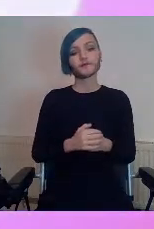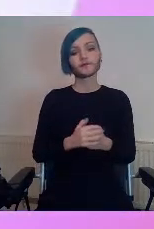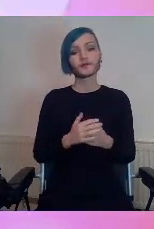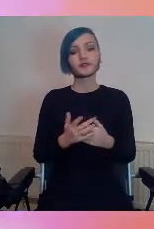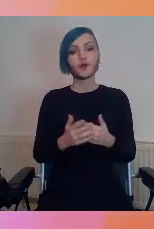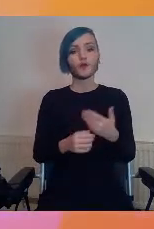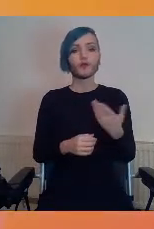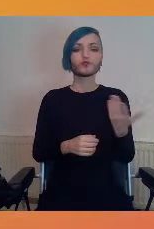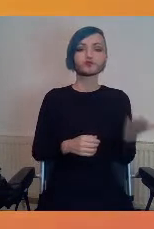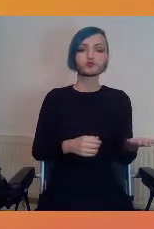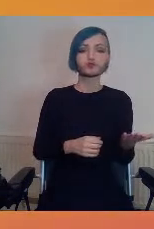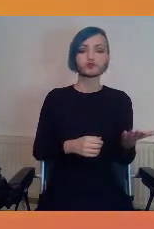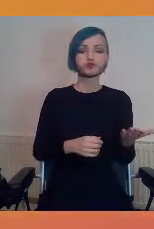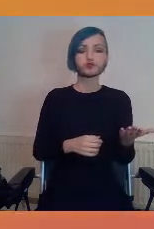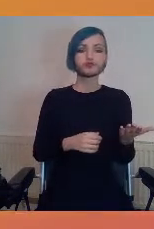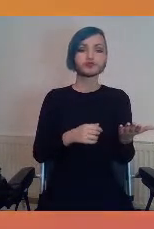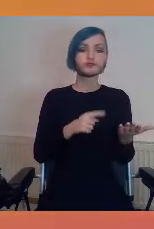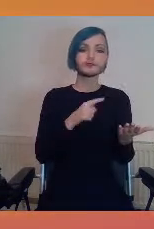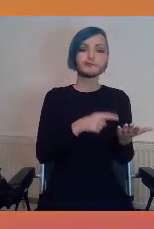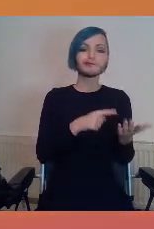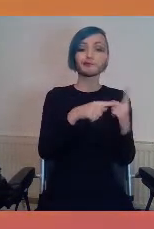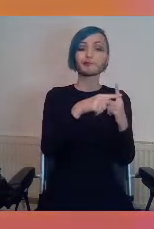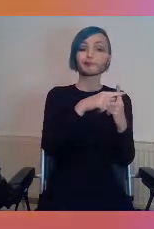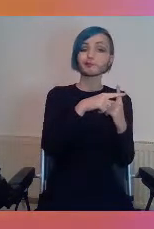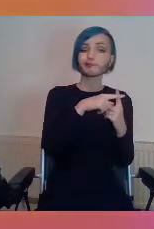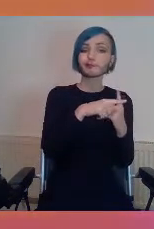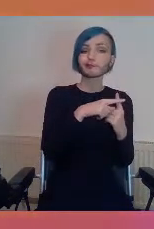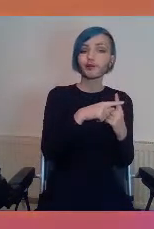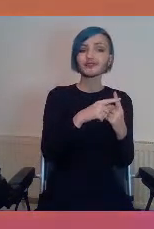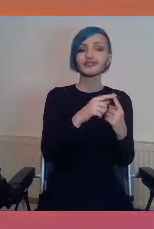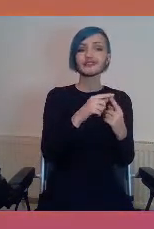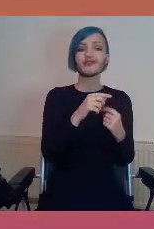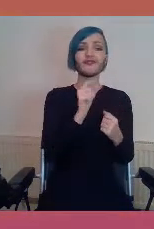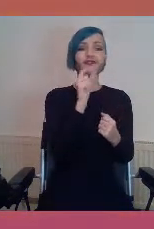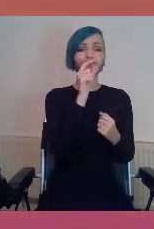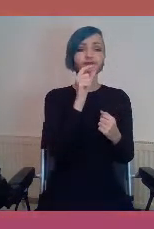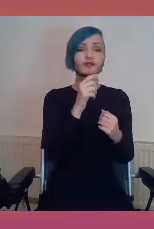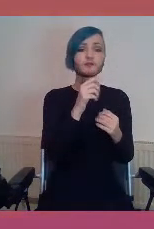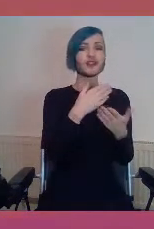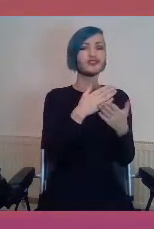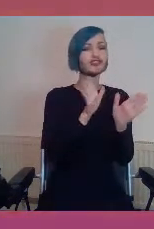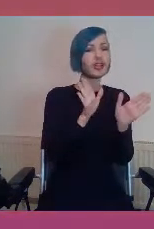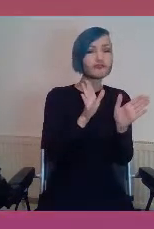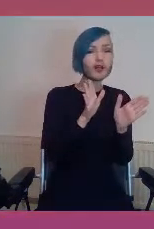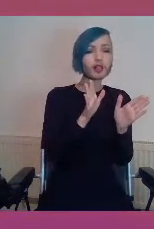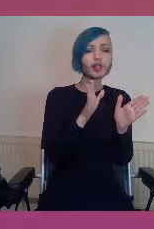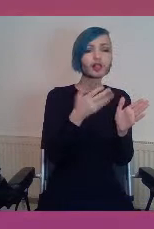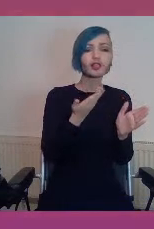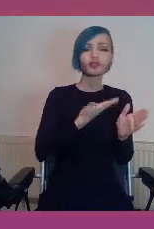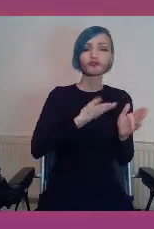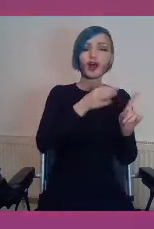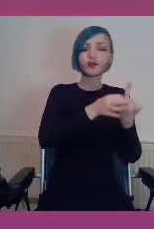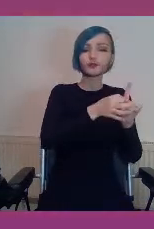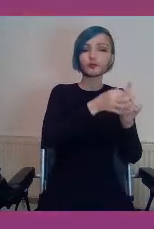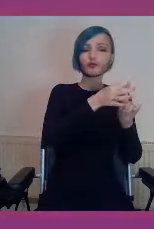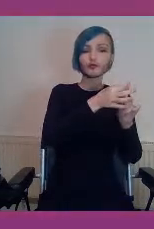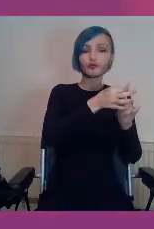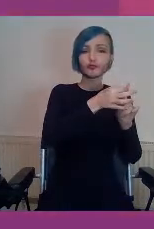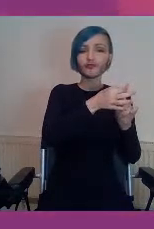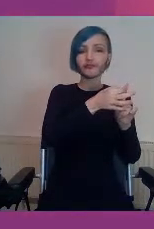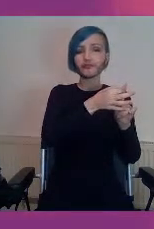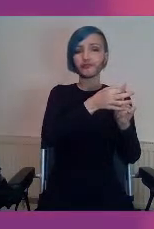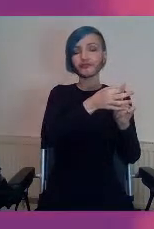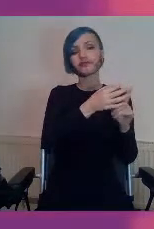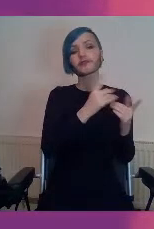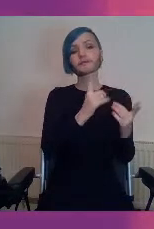situation with LGBTQI plus rights in general. But on the other hand, we still